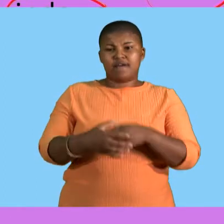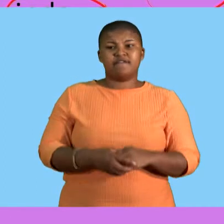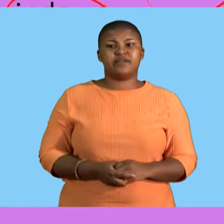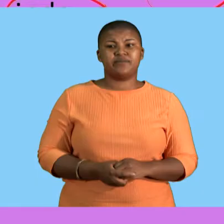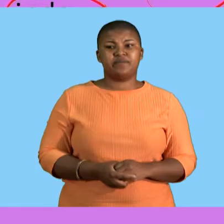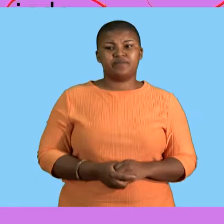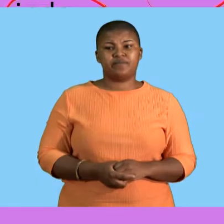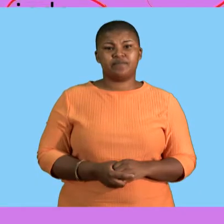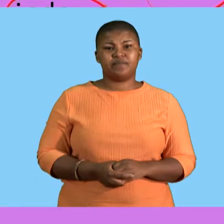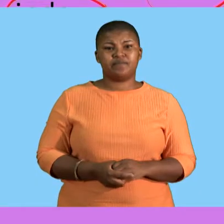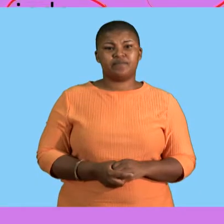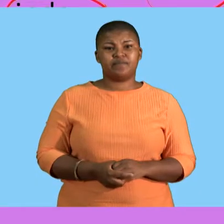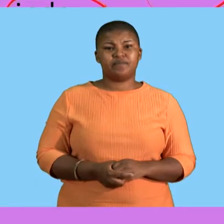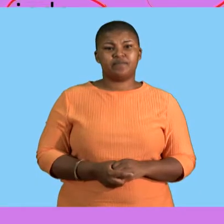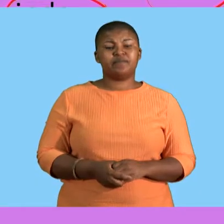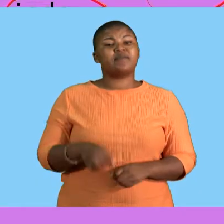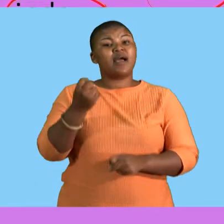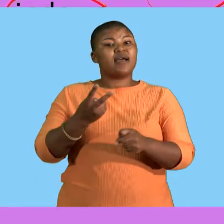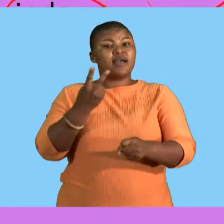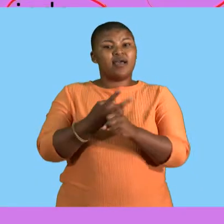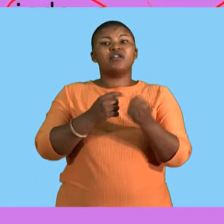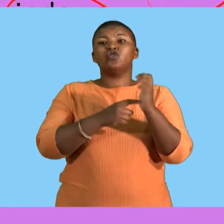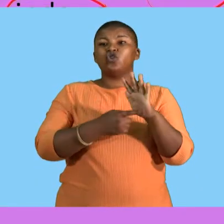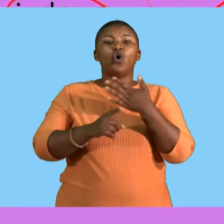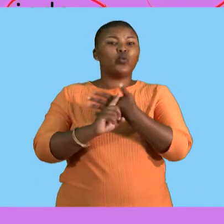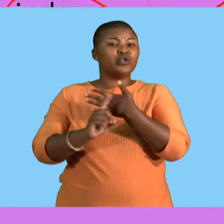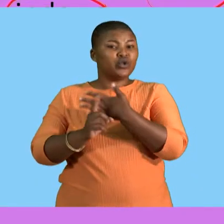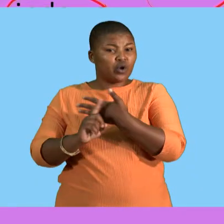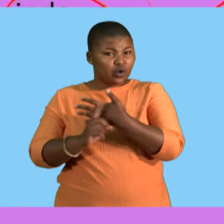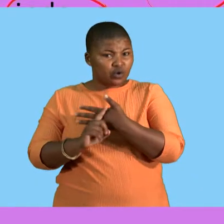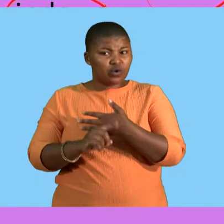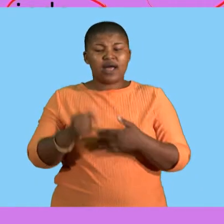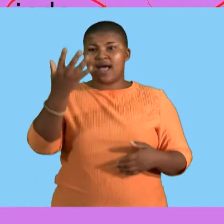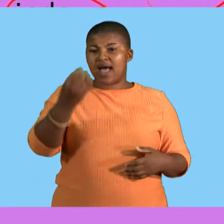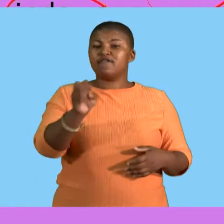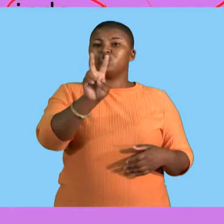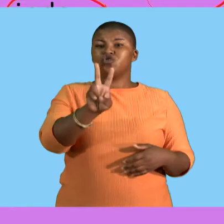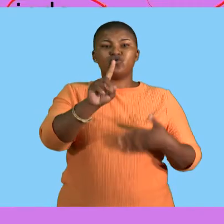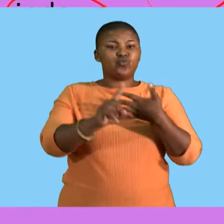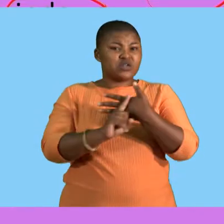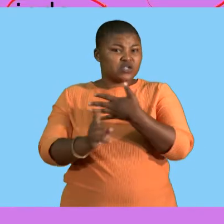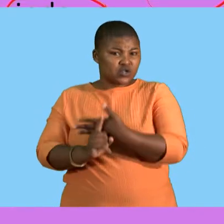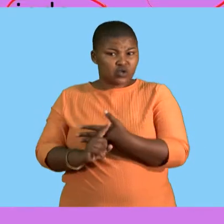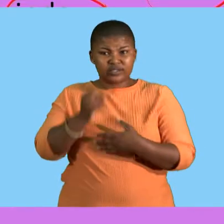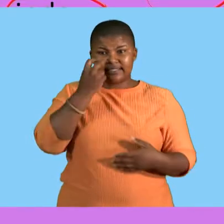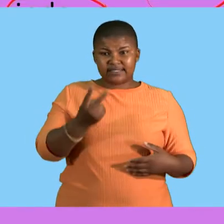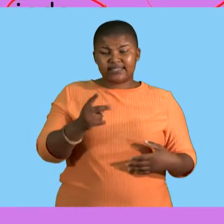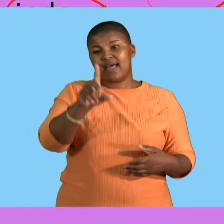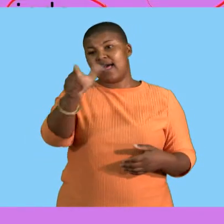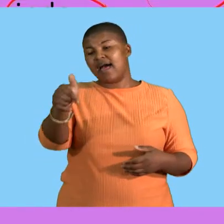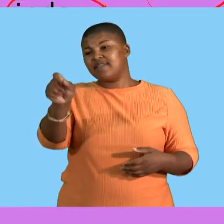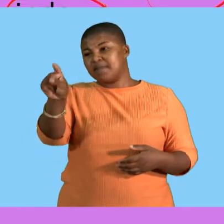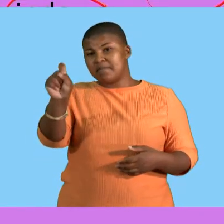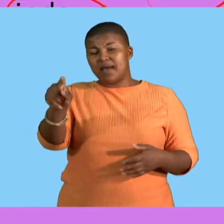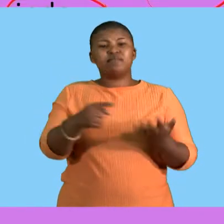Then on this side, there's another window and a window. So here, there are two windows. On